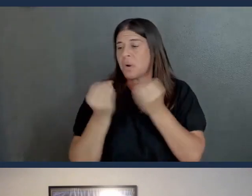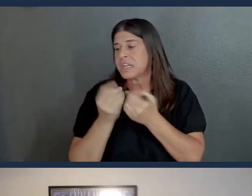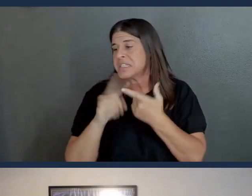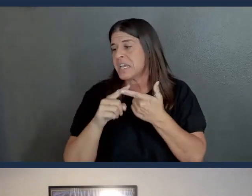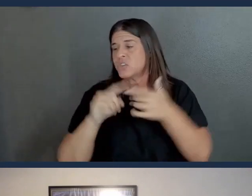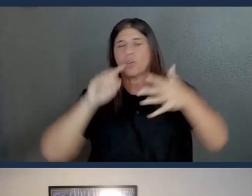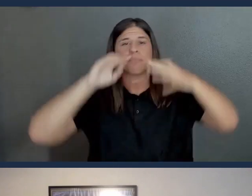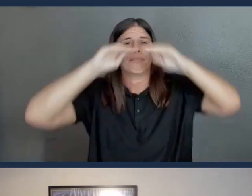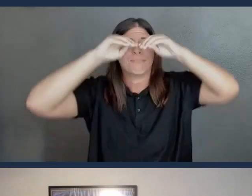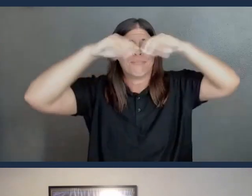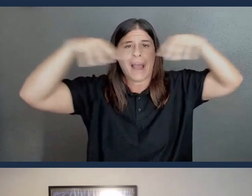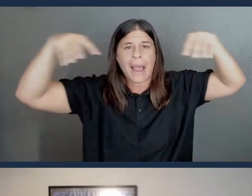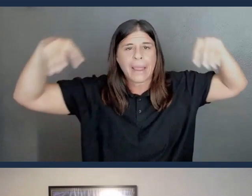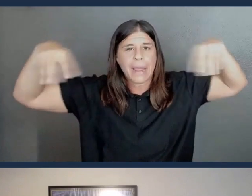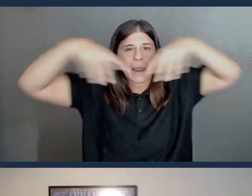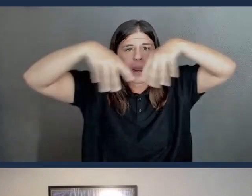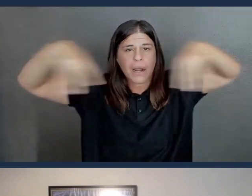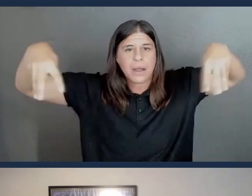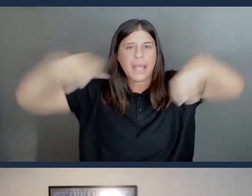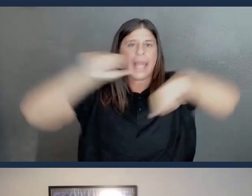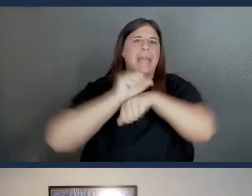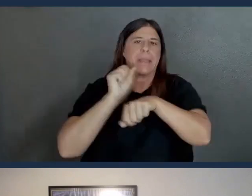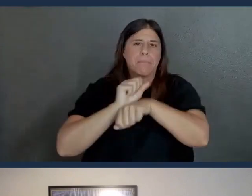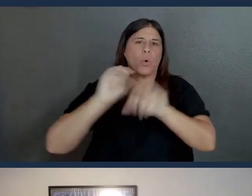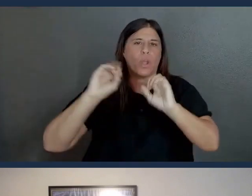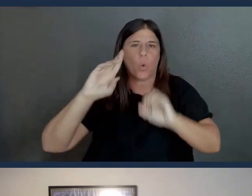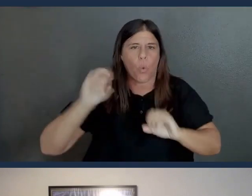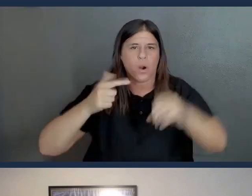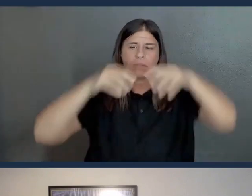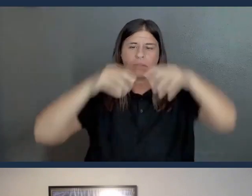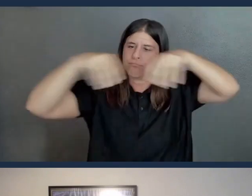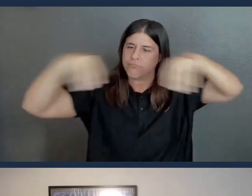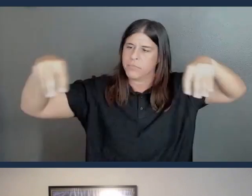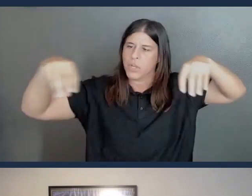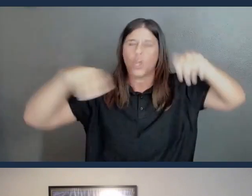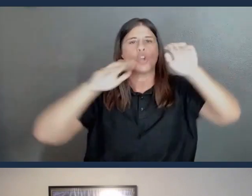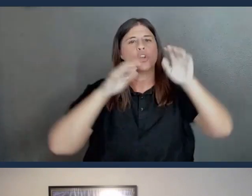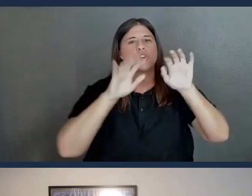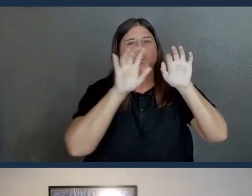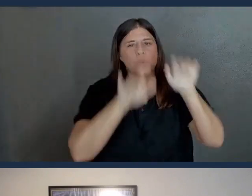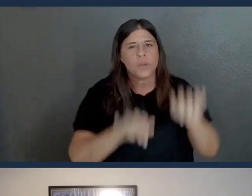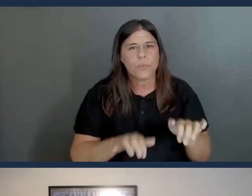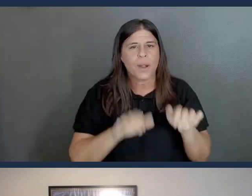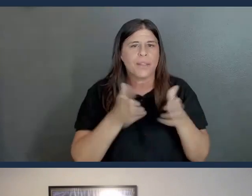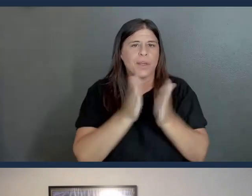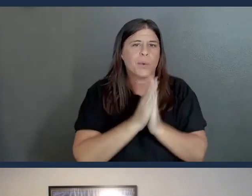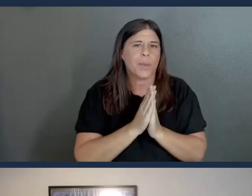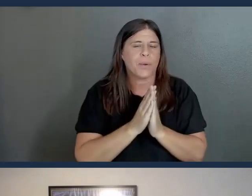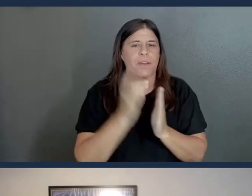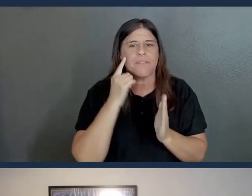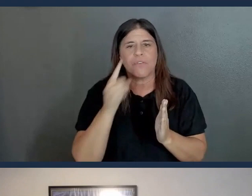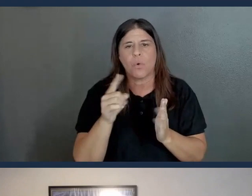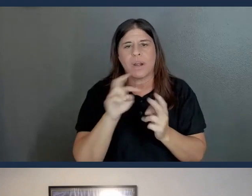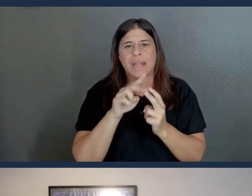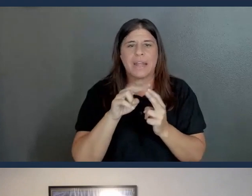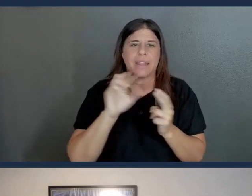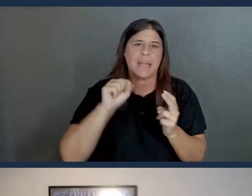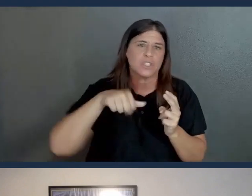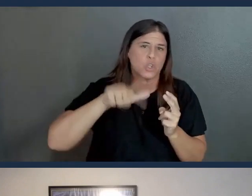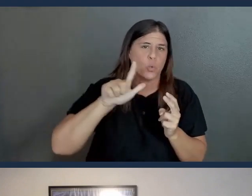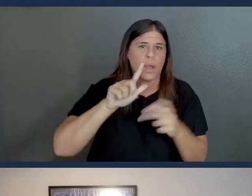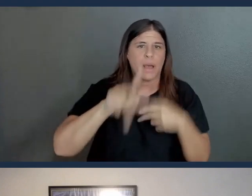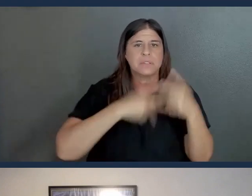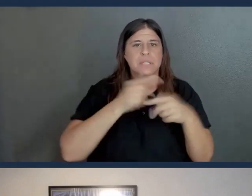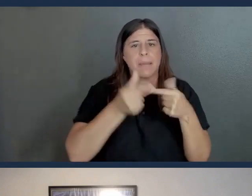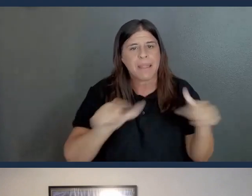hierarchy, let's say it's an employee organization, you can write those sorts of queries in either an SQL type language